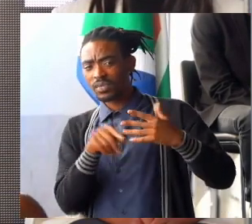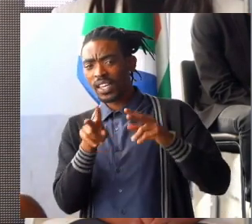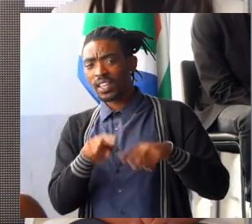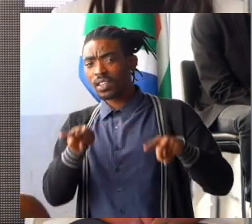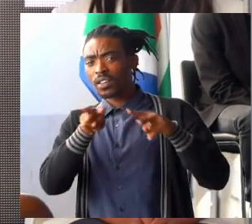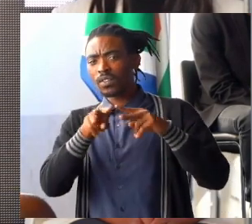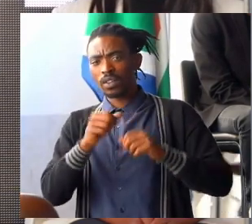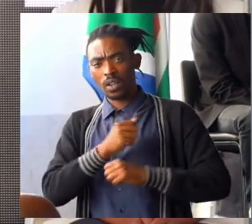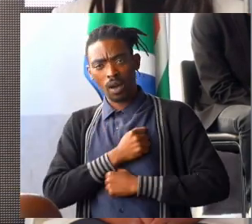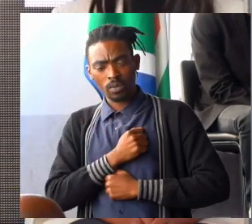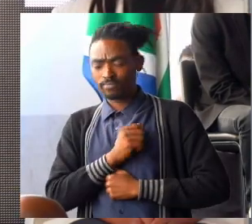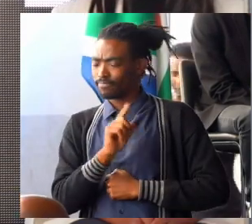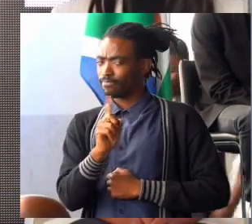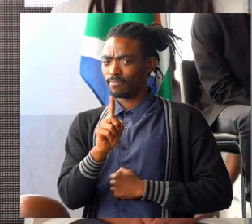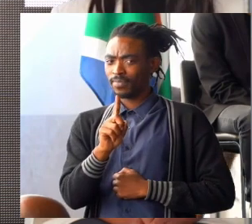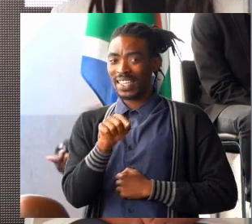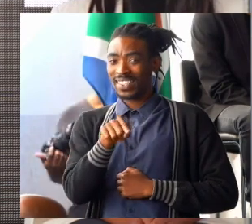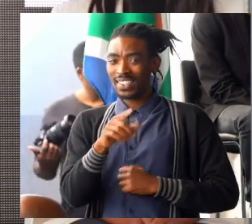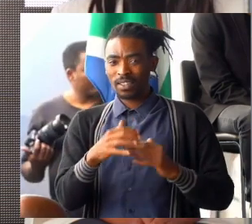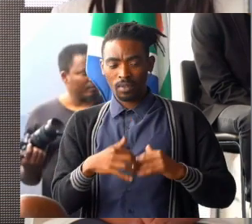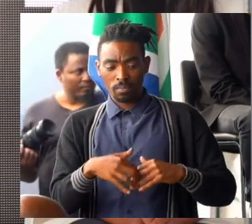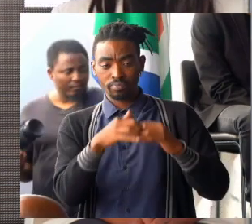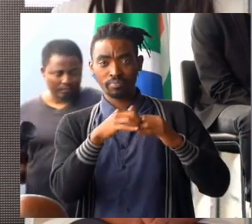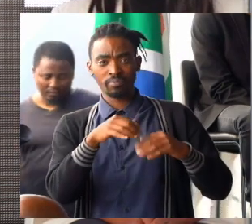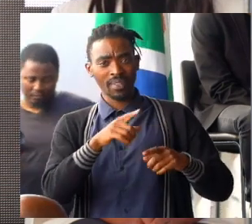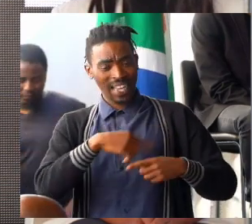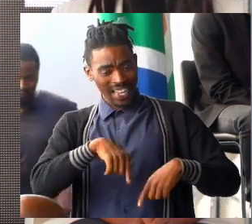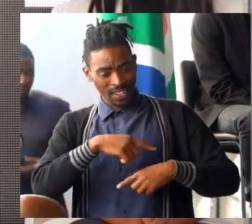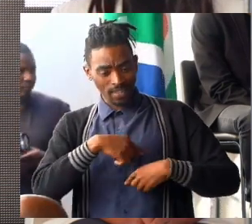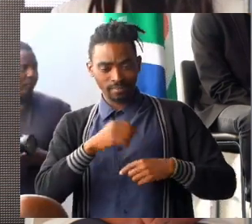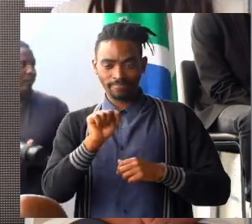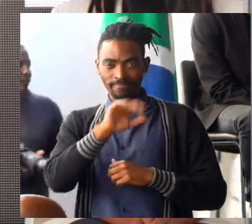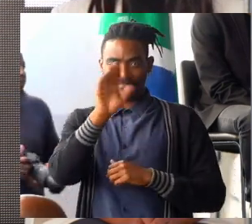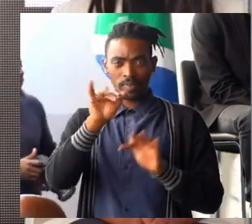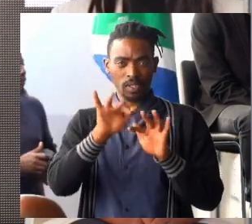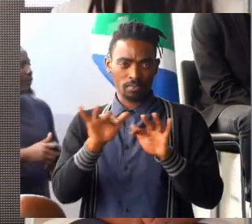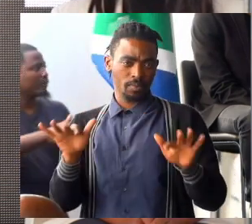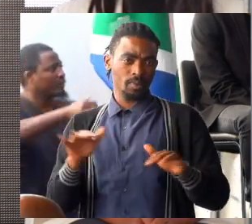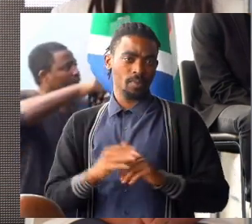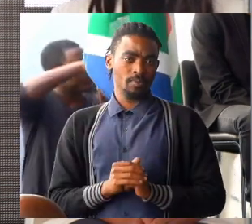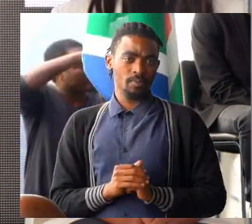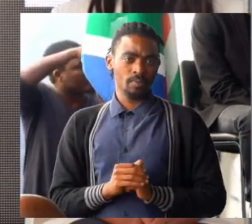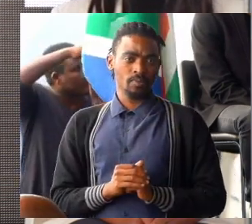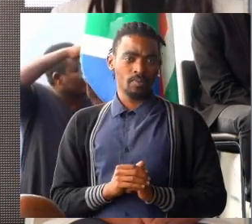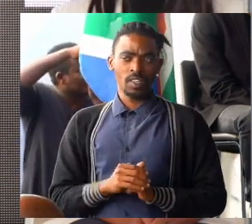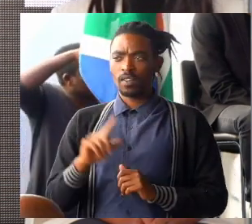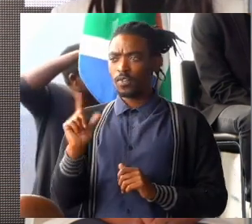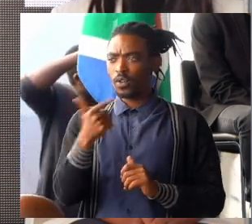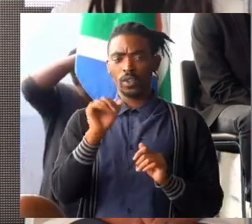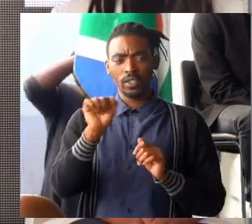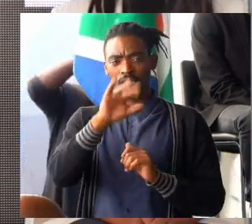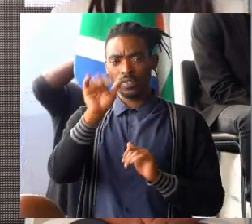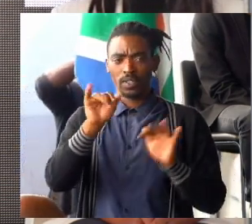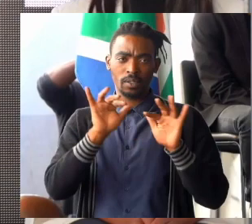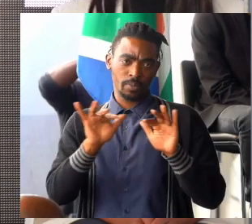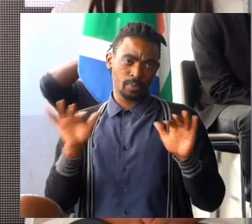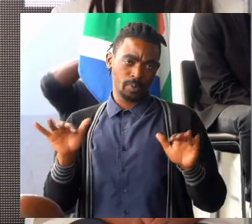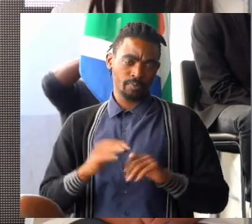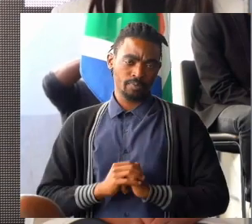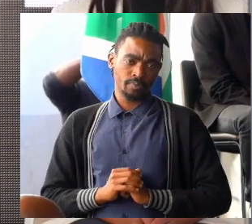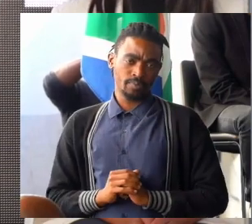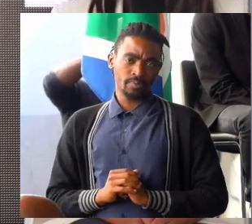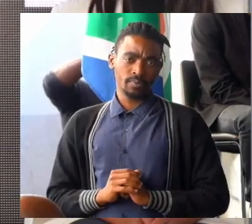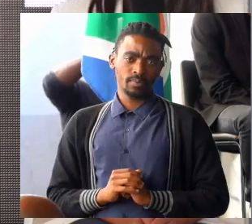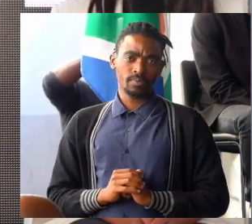we believe must anchor how we revive the South African dream. They are for all South Africans.